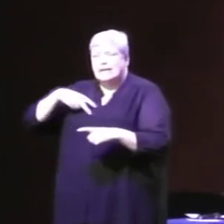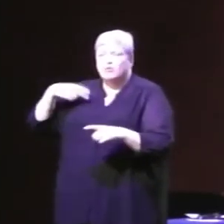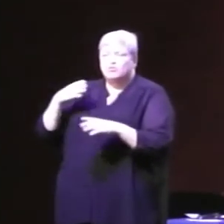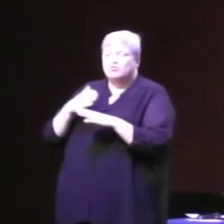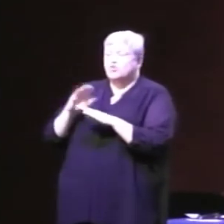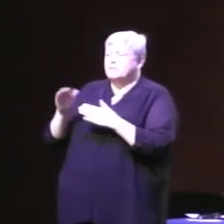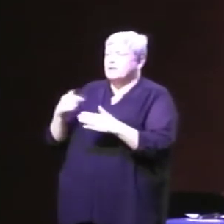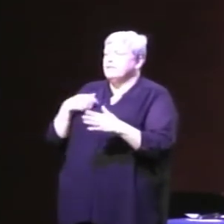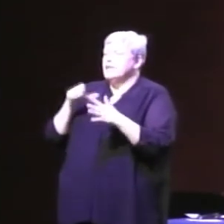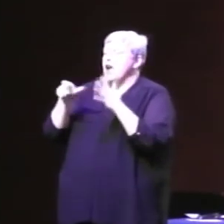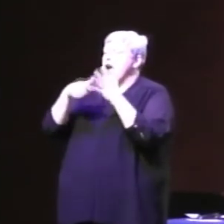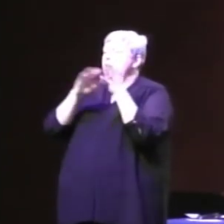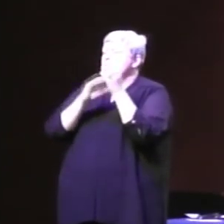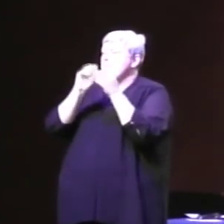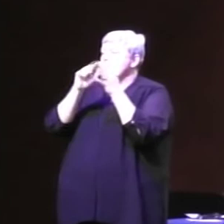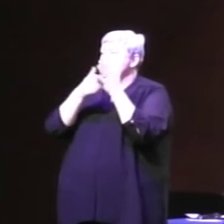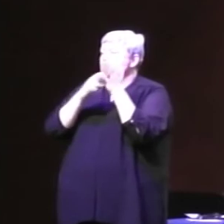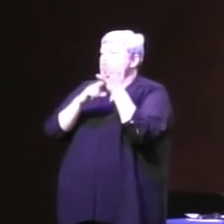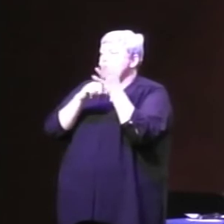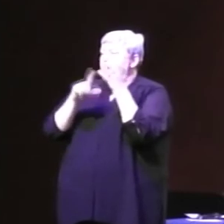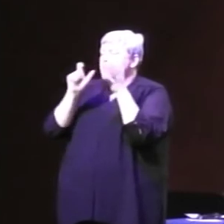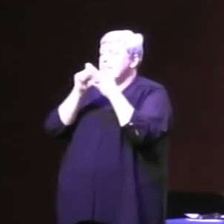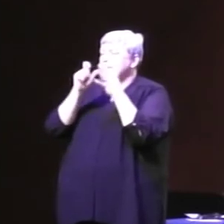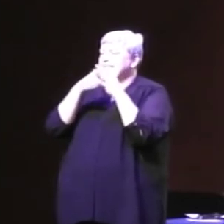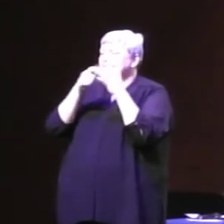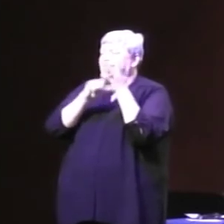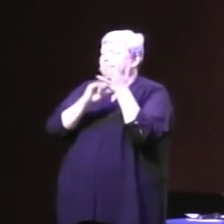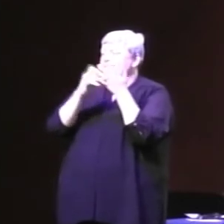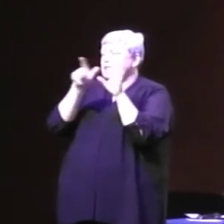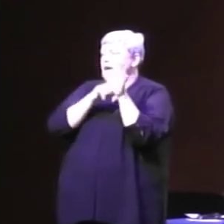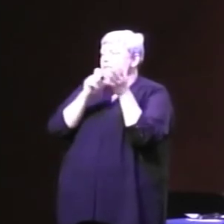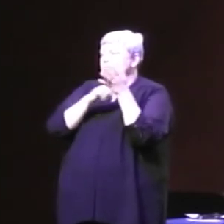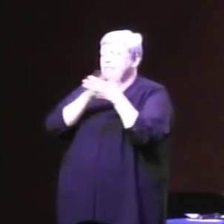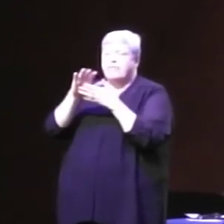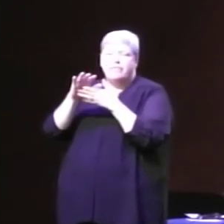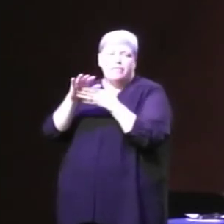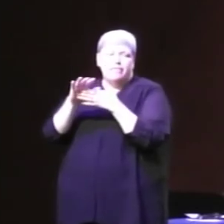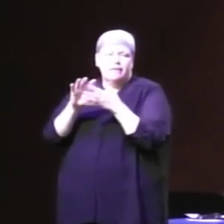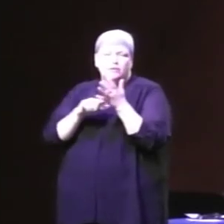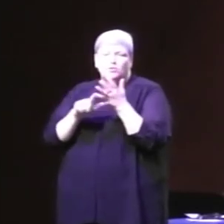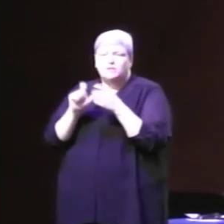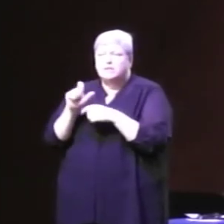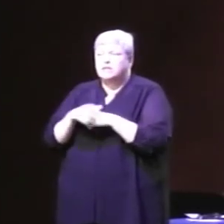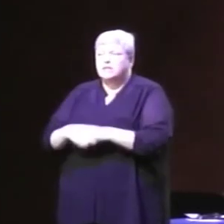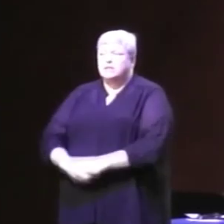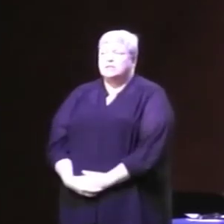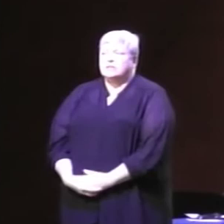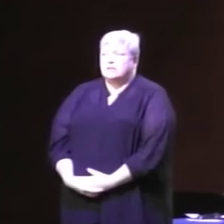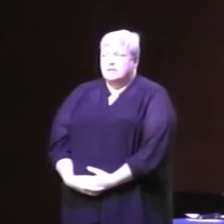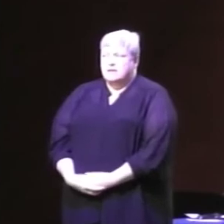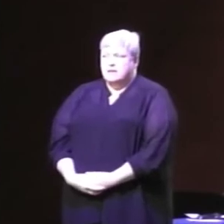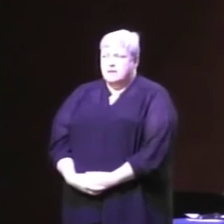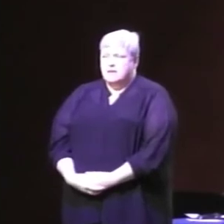and Kilsyth Trade Union Council. Is it here?